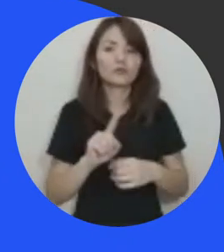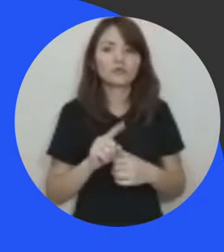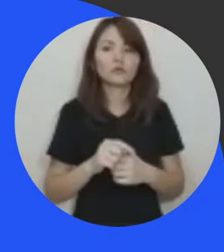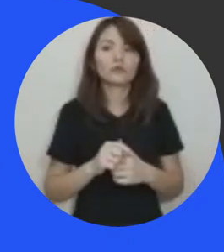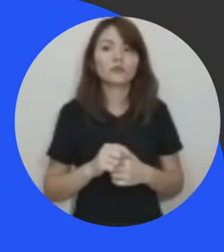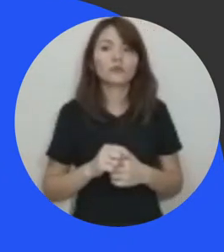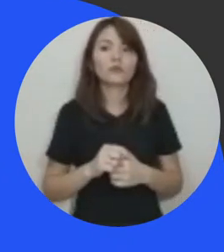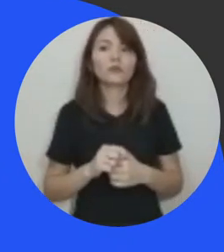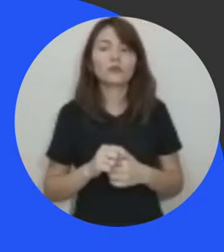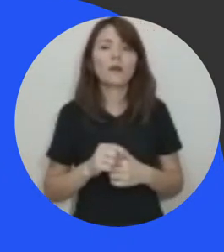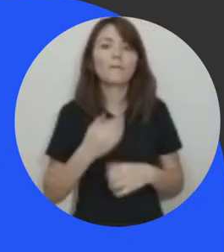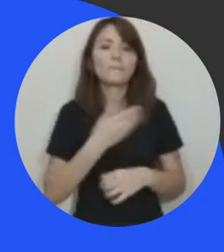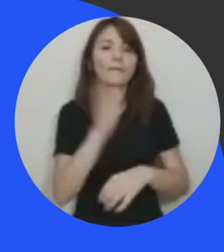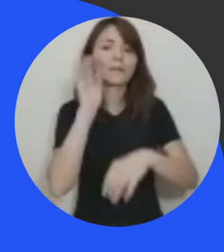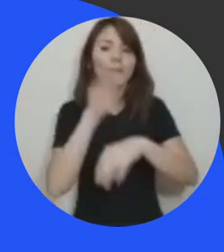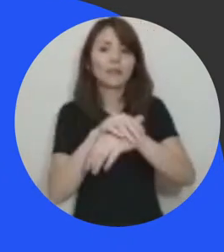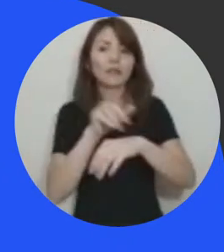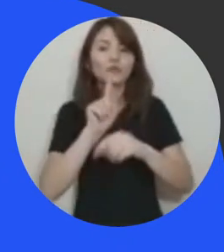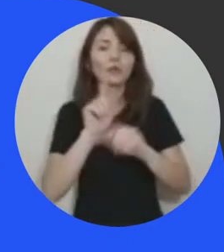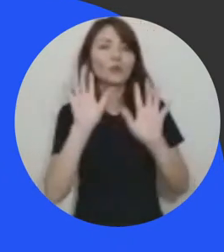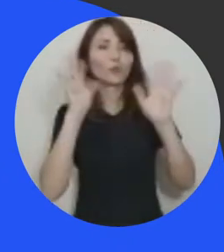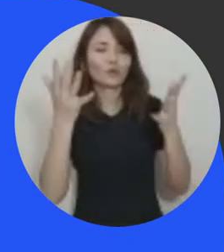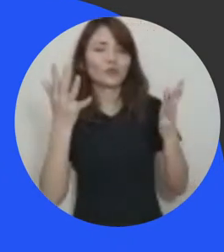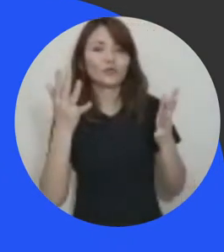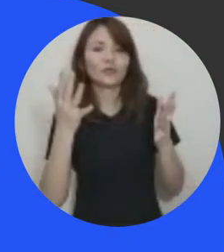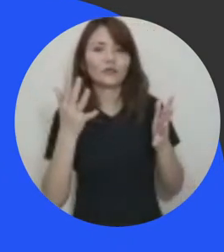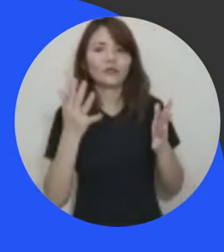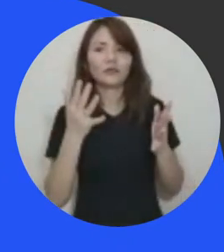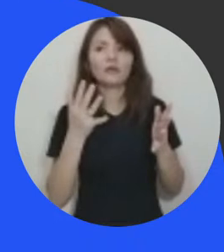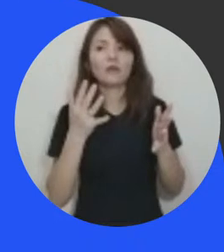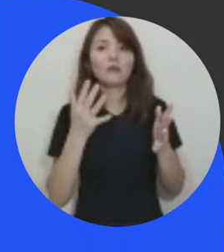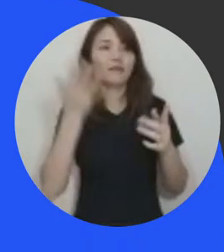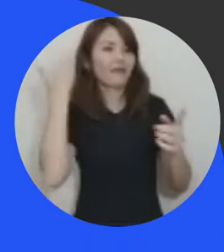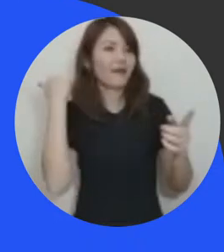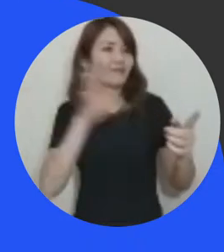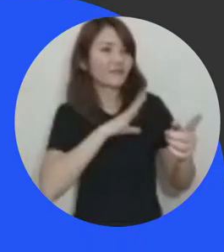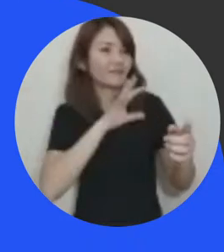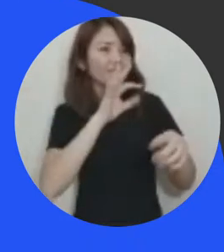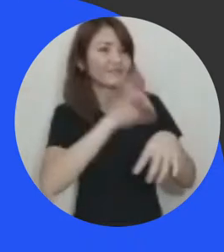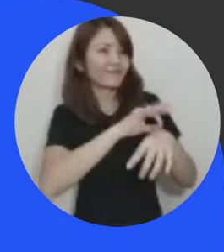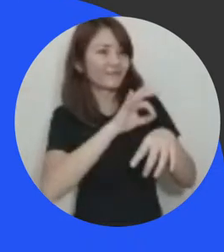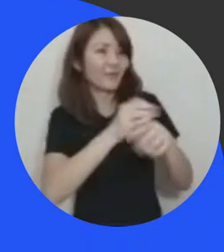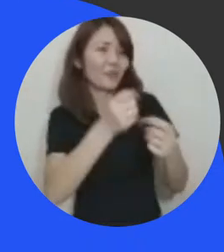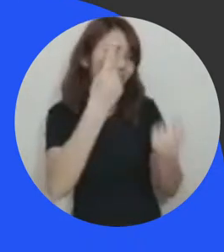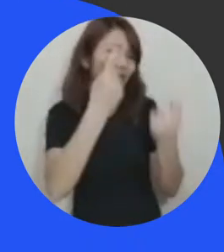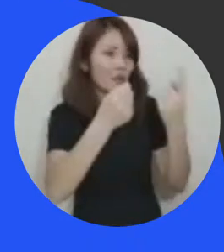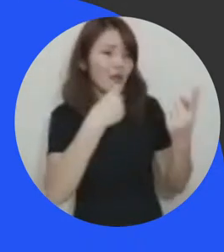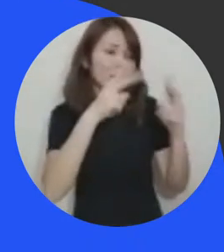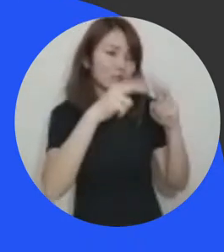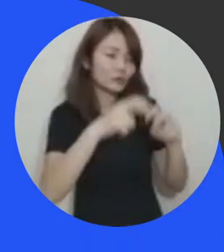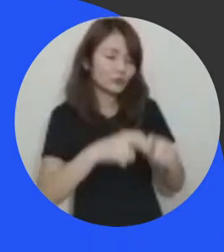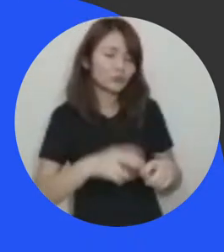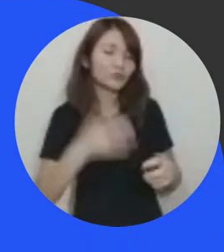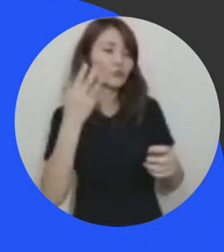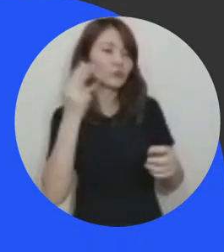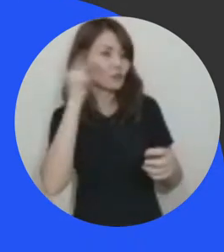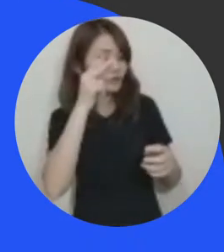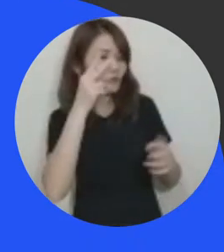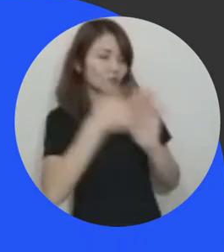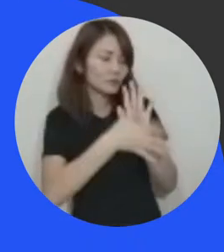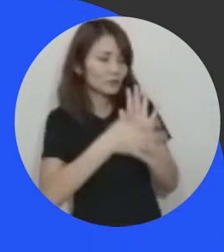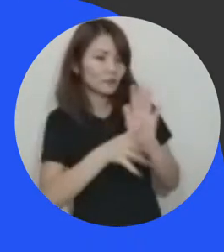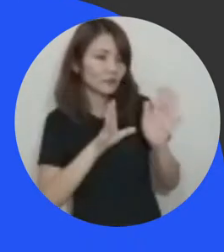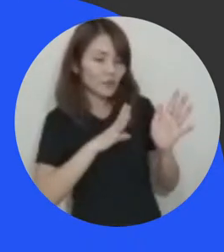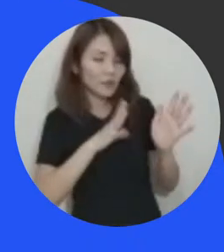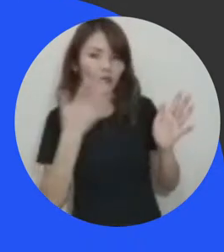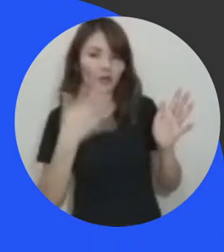were already looking at, so these ones that we had identified, were already being examined by colleagues in North Wales as